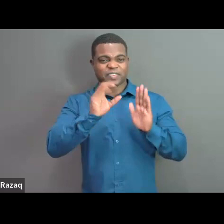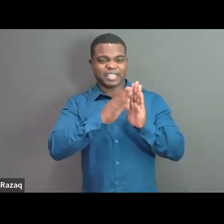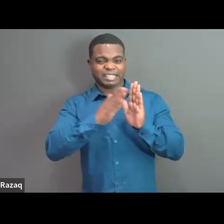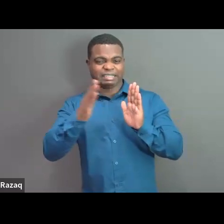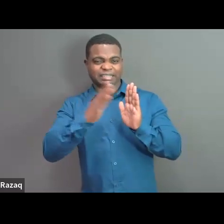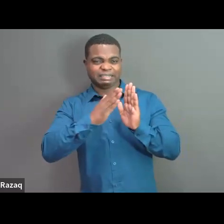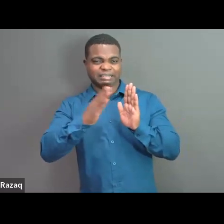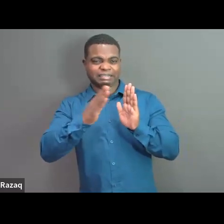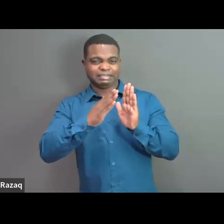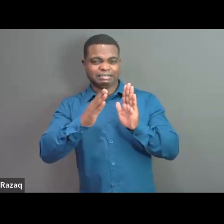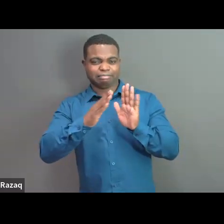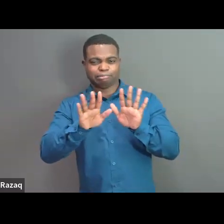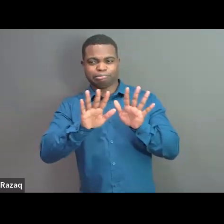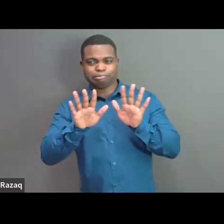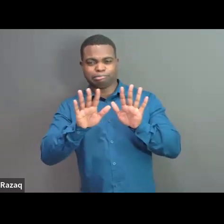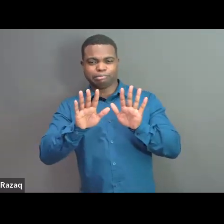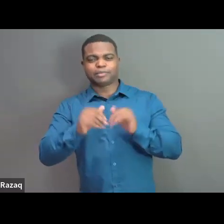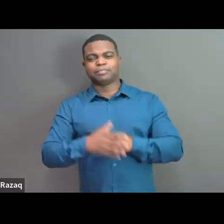So that's who I am.